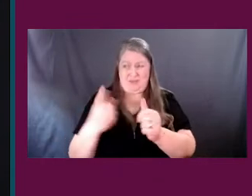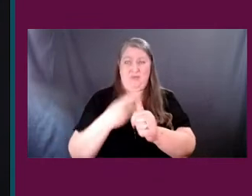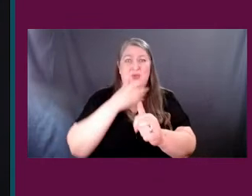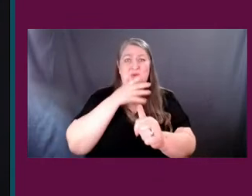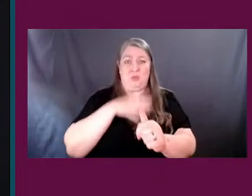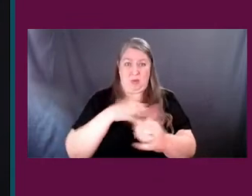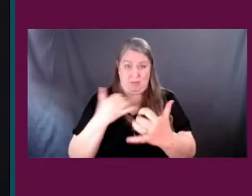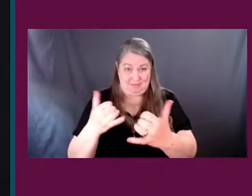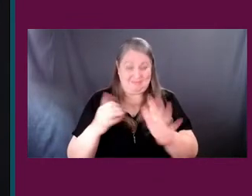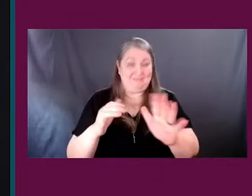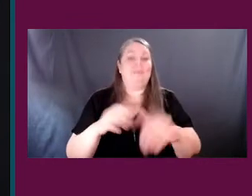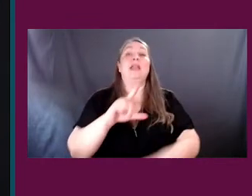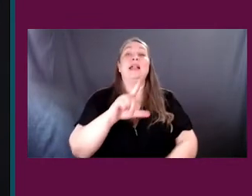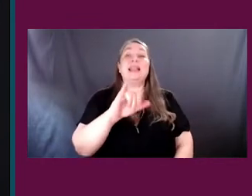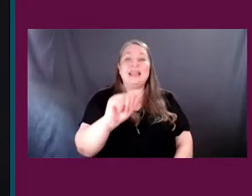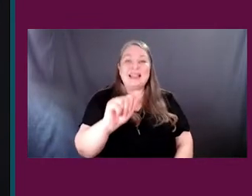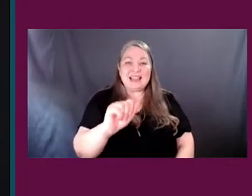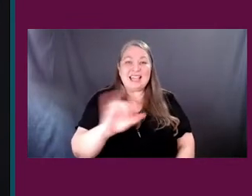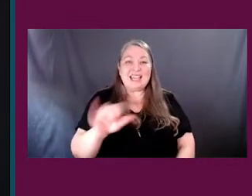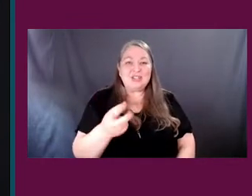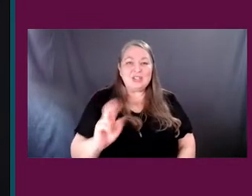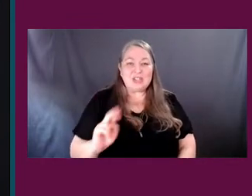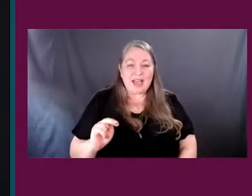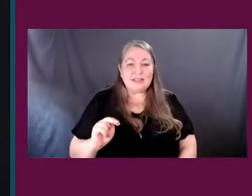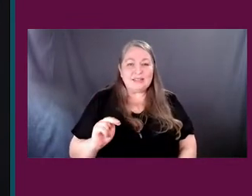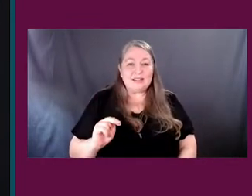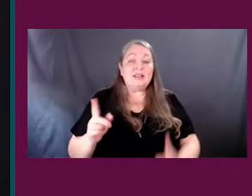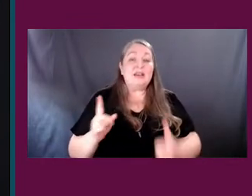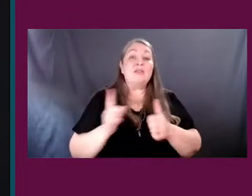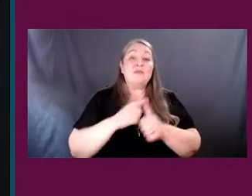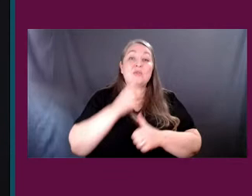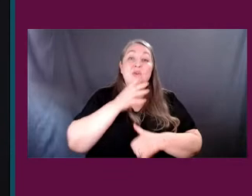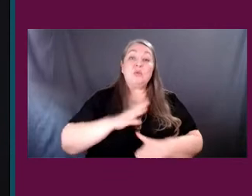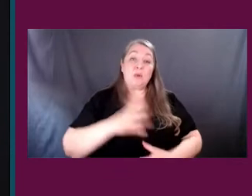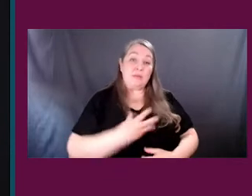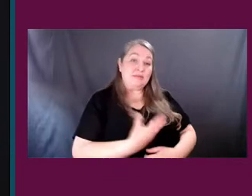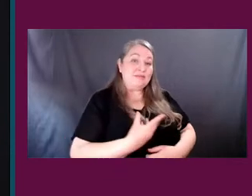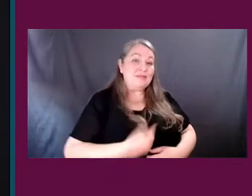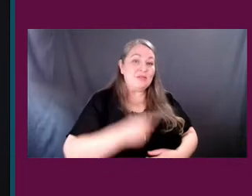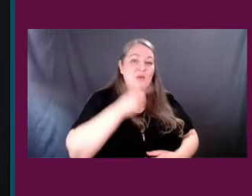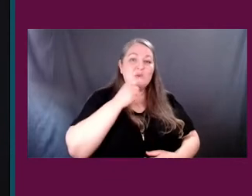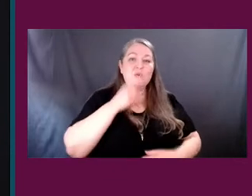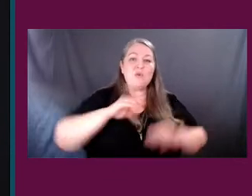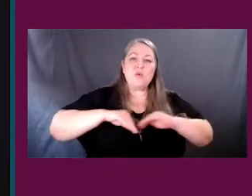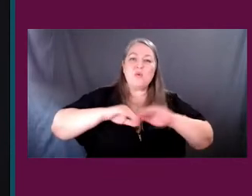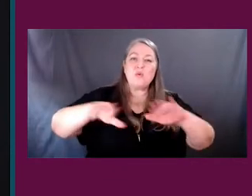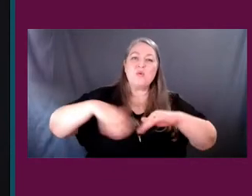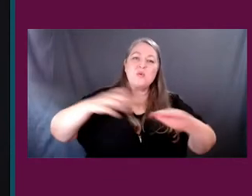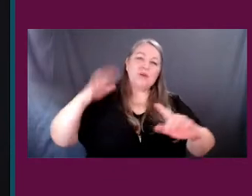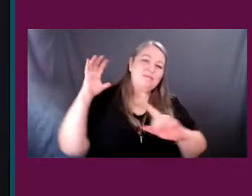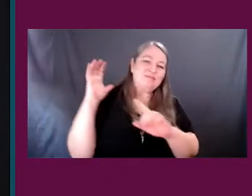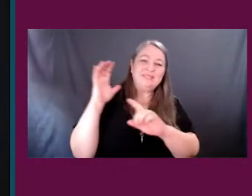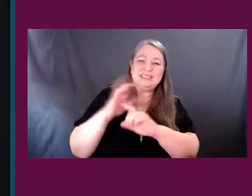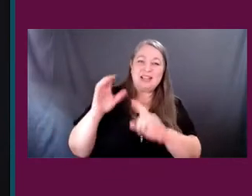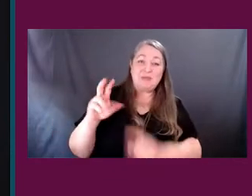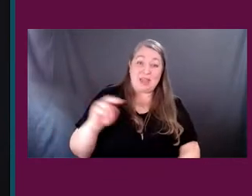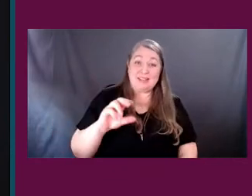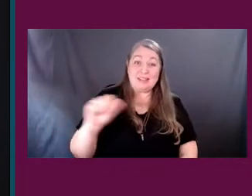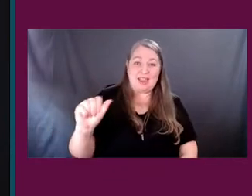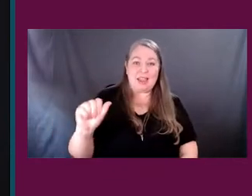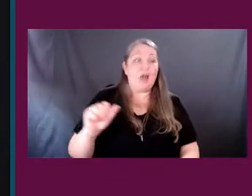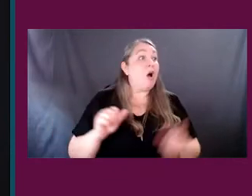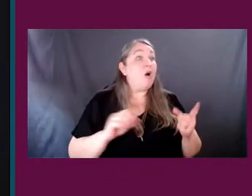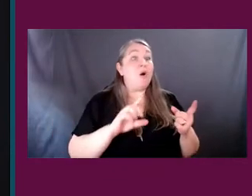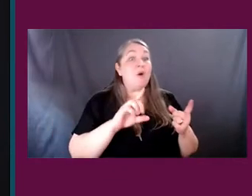Leah Jackson became the first transgender woman to win an NCAA swimming title. Deb Haaland